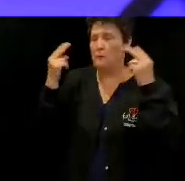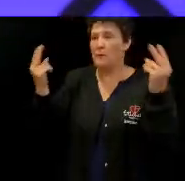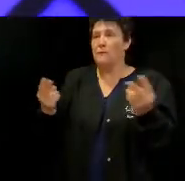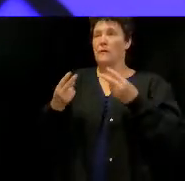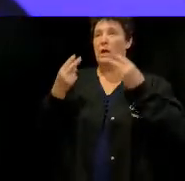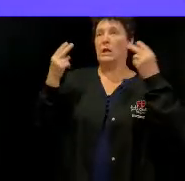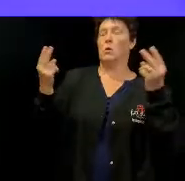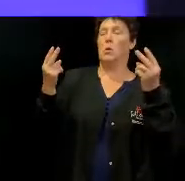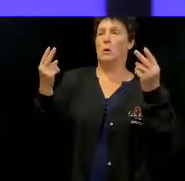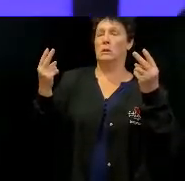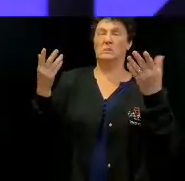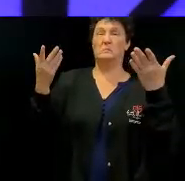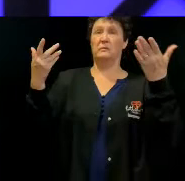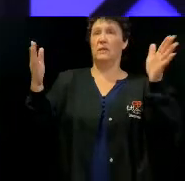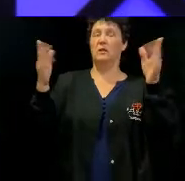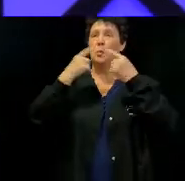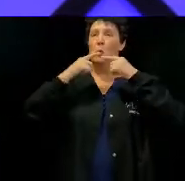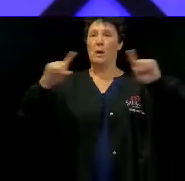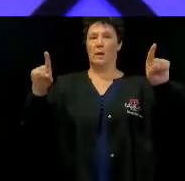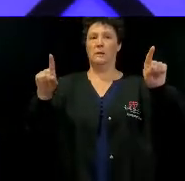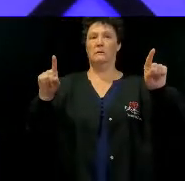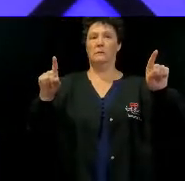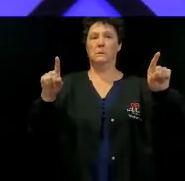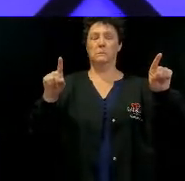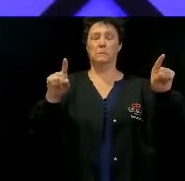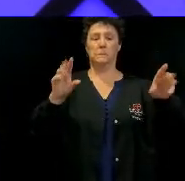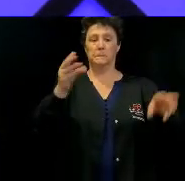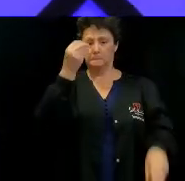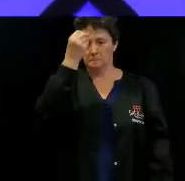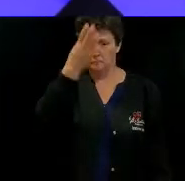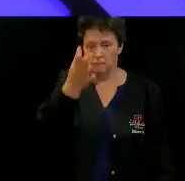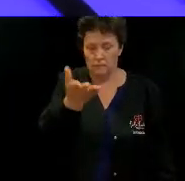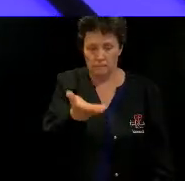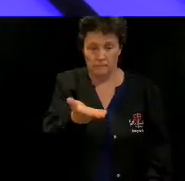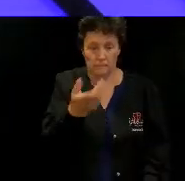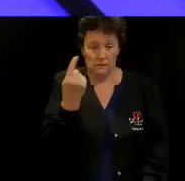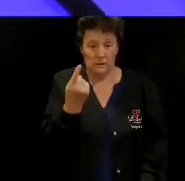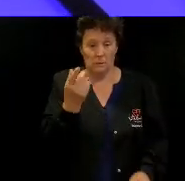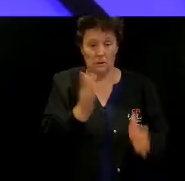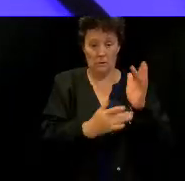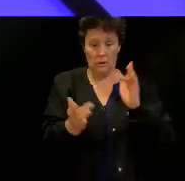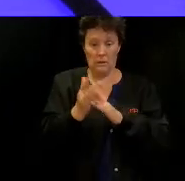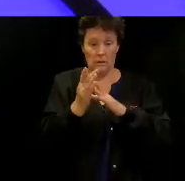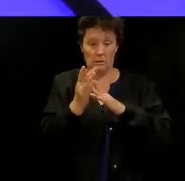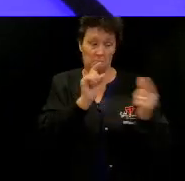mindset. Now, I want you to know something. Jesus encountered fear.